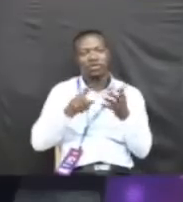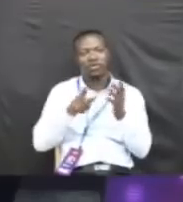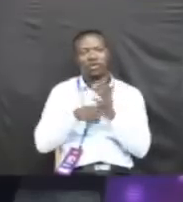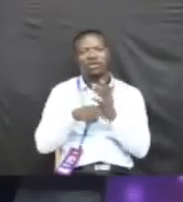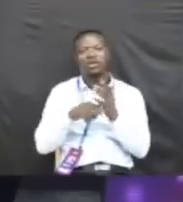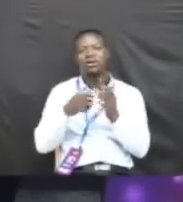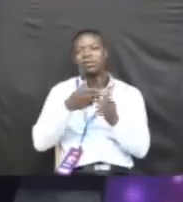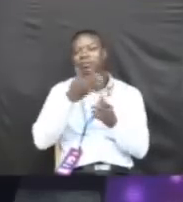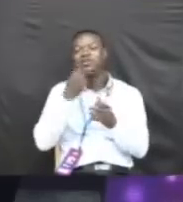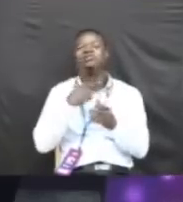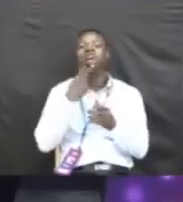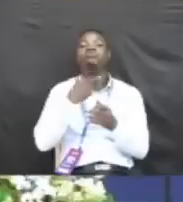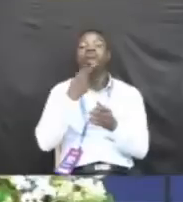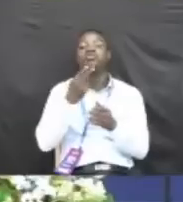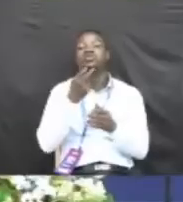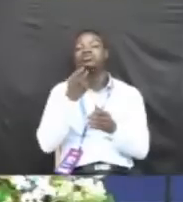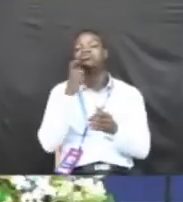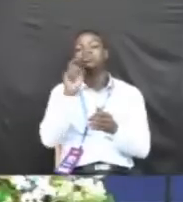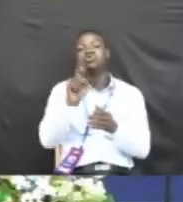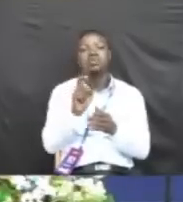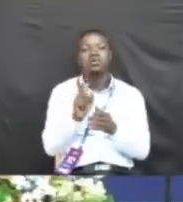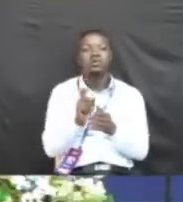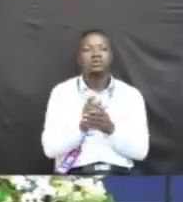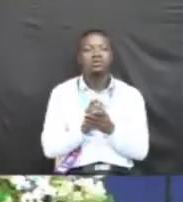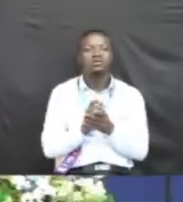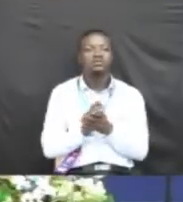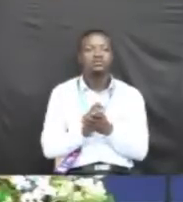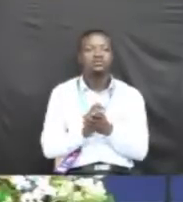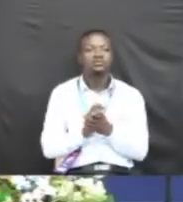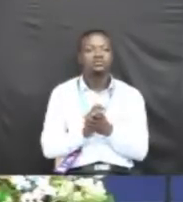procedure. Madame Aayuko.